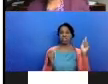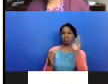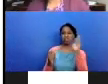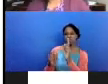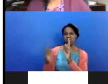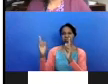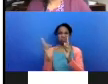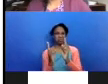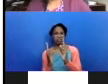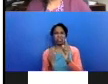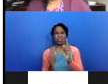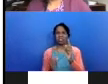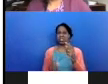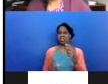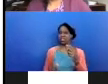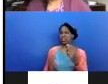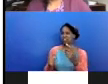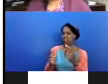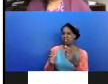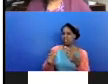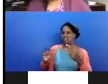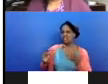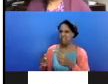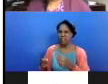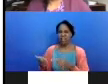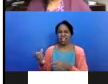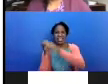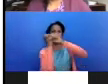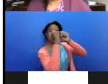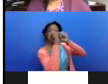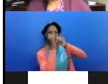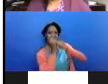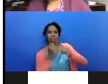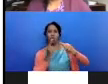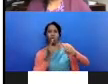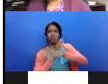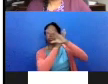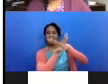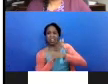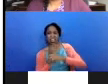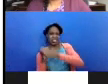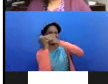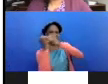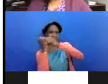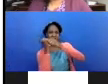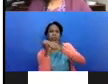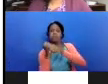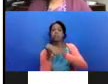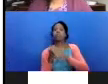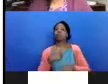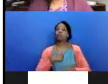so then years later, then I'm working with the dad for a year, and now the son is now 22